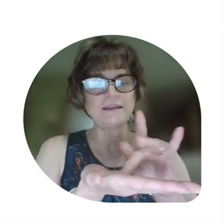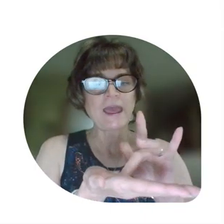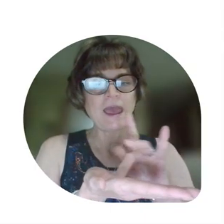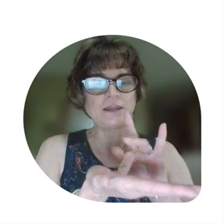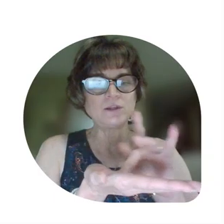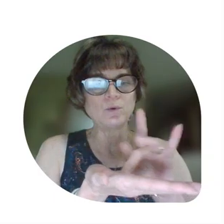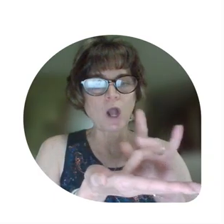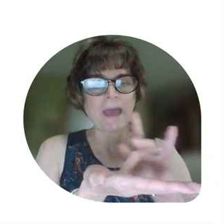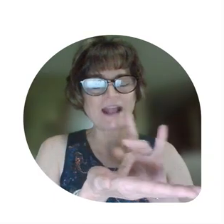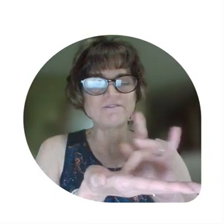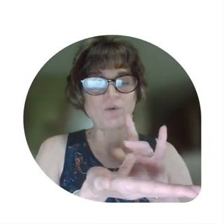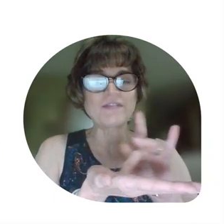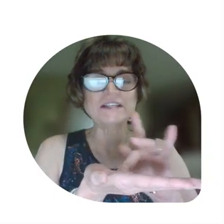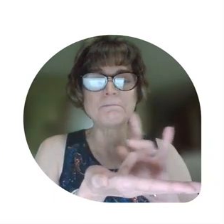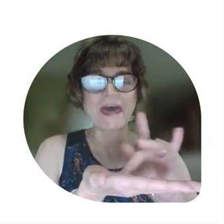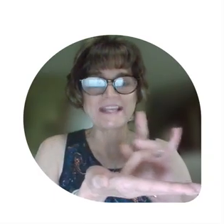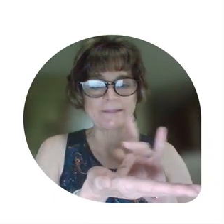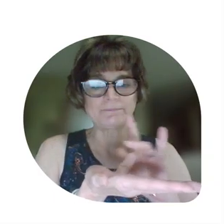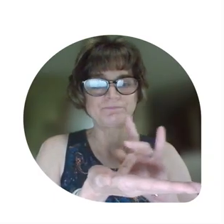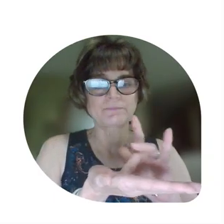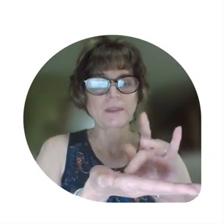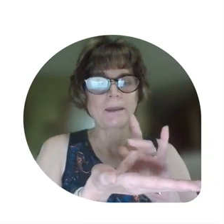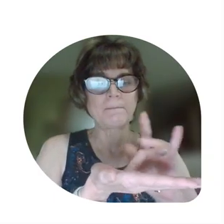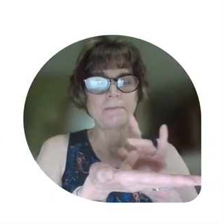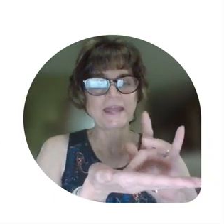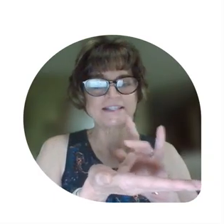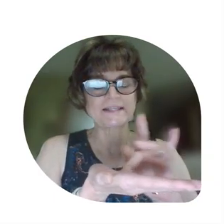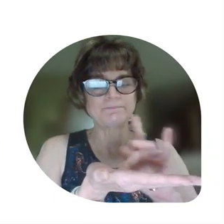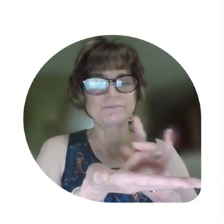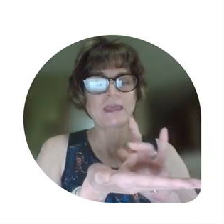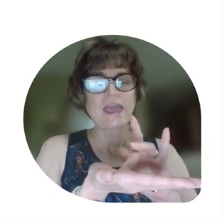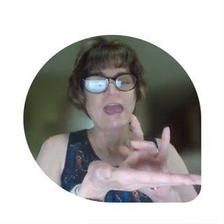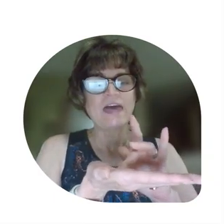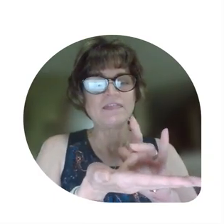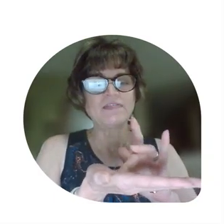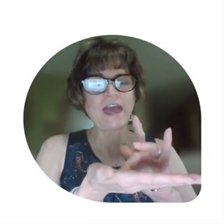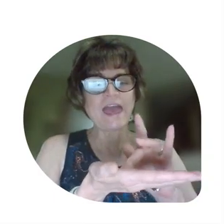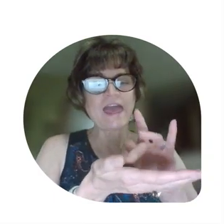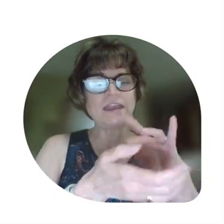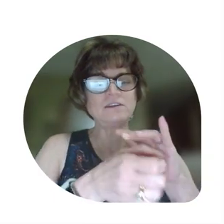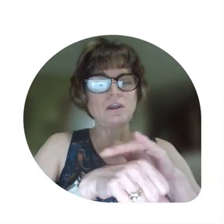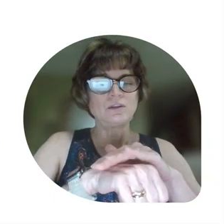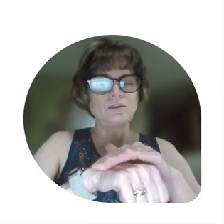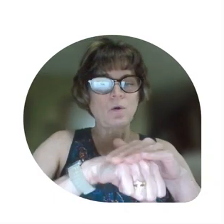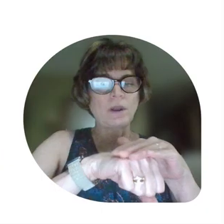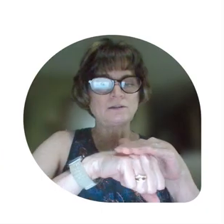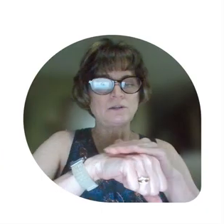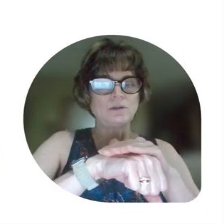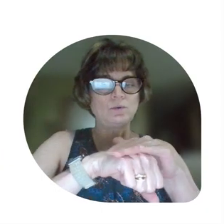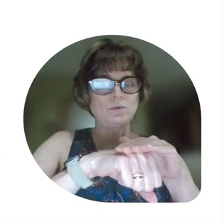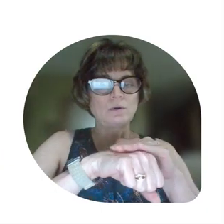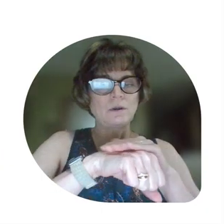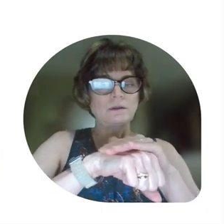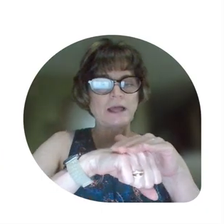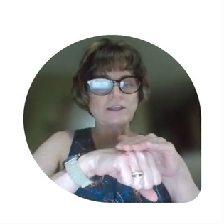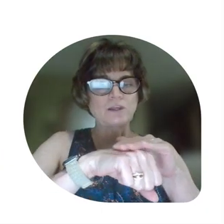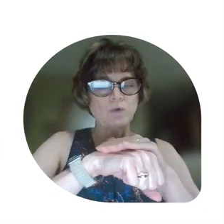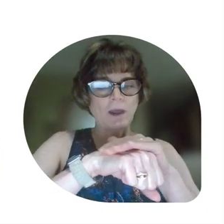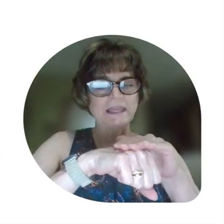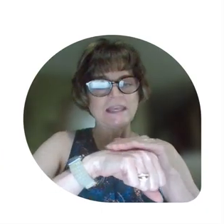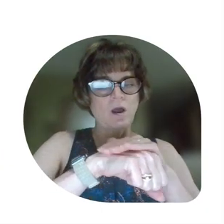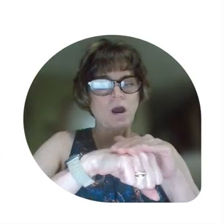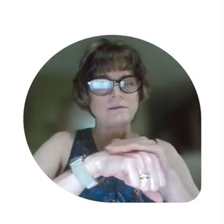hand, and you will go back and forth. That's medicine. Medicine. And then you're going to, like